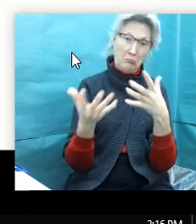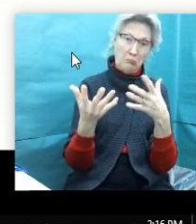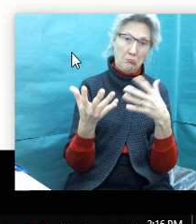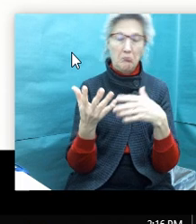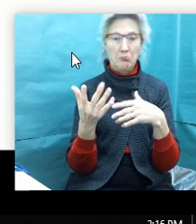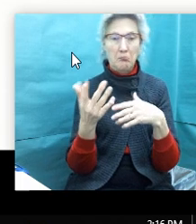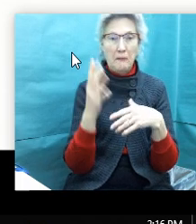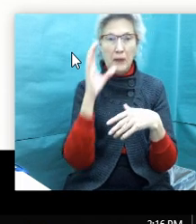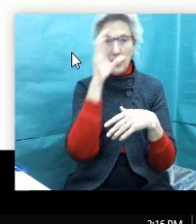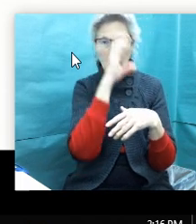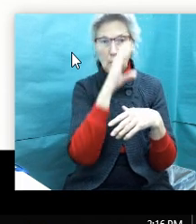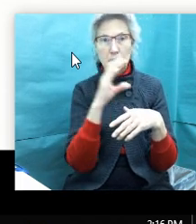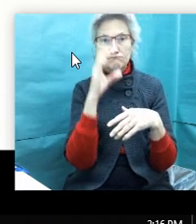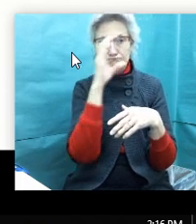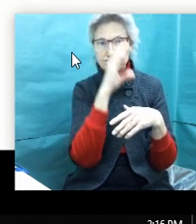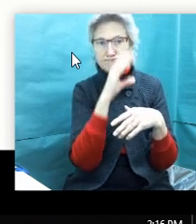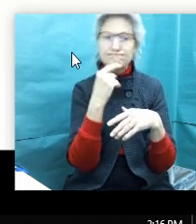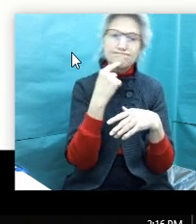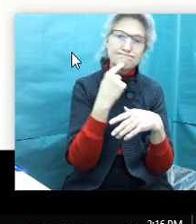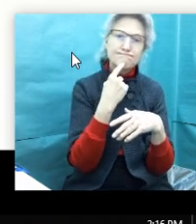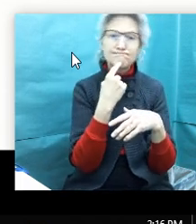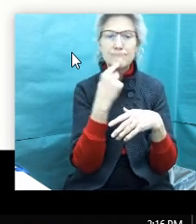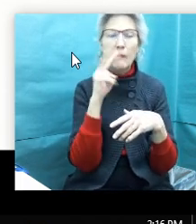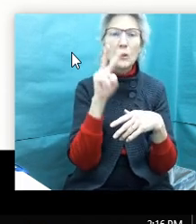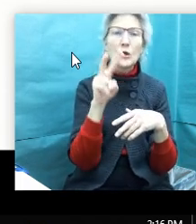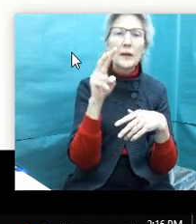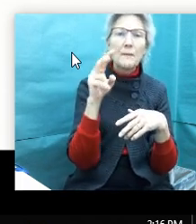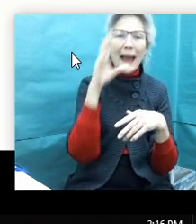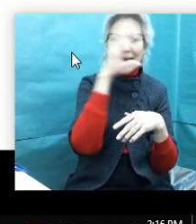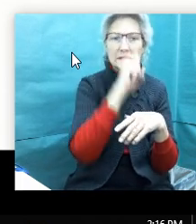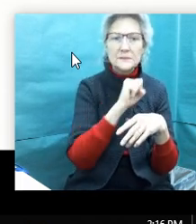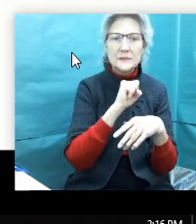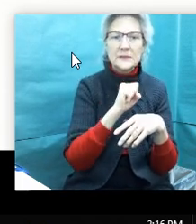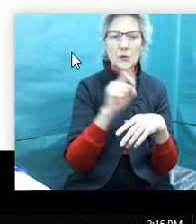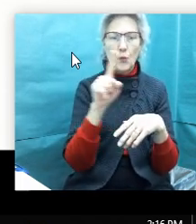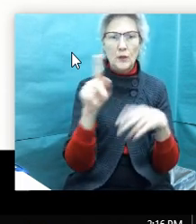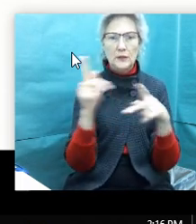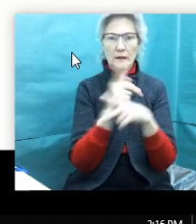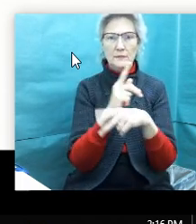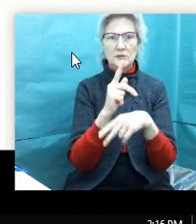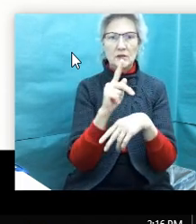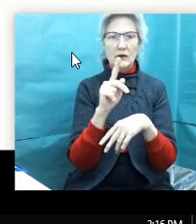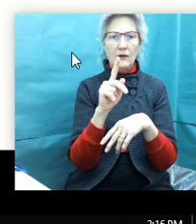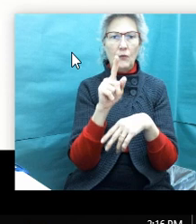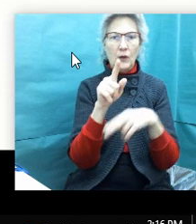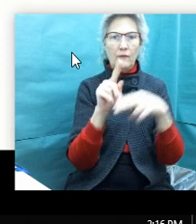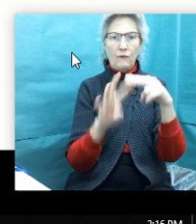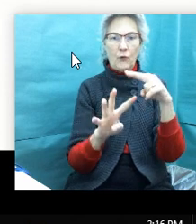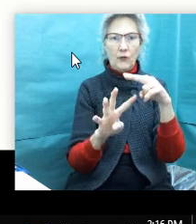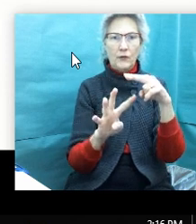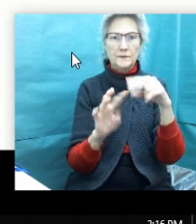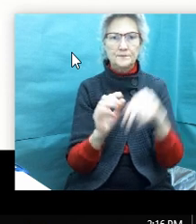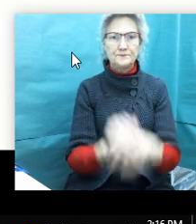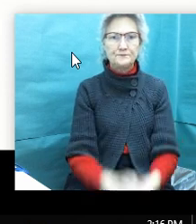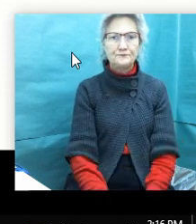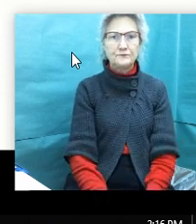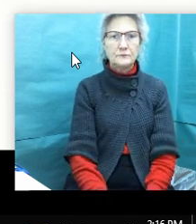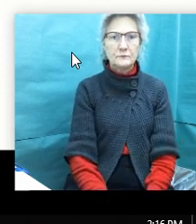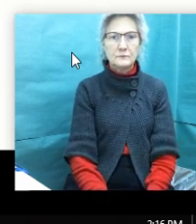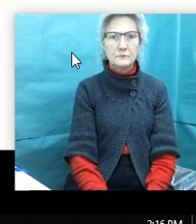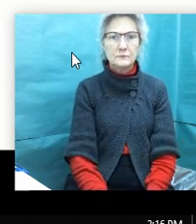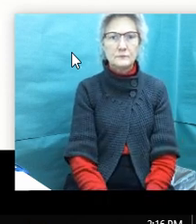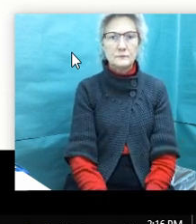at my estimates, 1 times 4. So let's try that. 1 and, I lost my spot here. Okay,